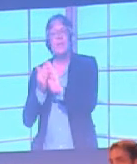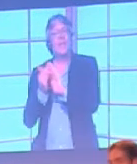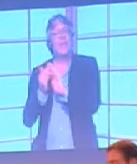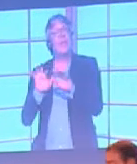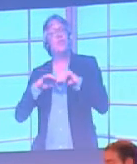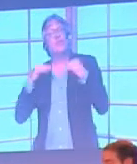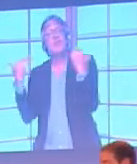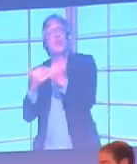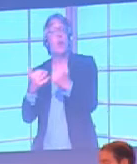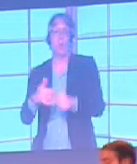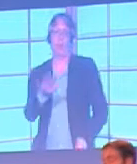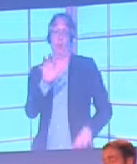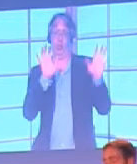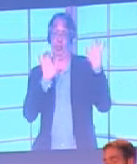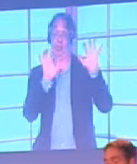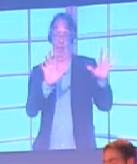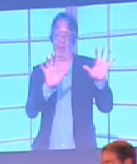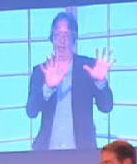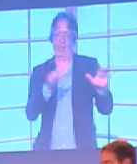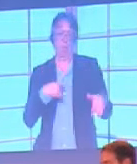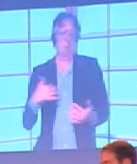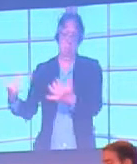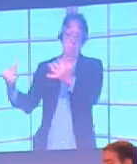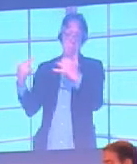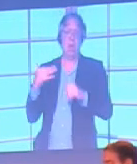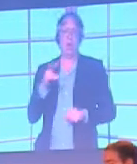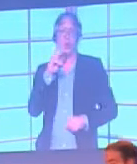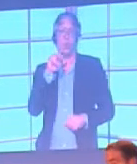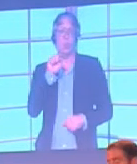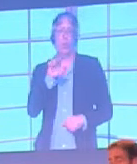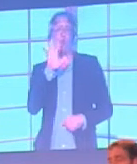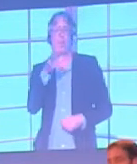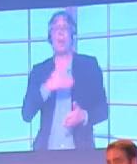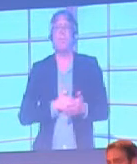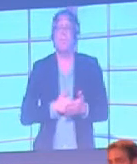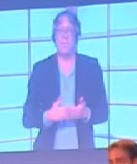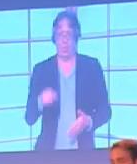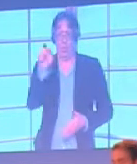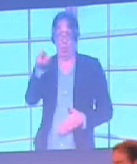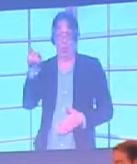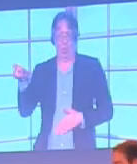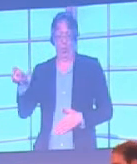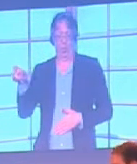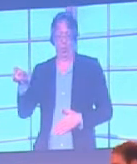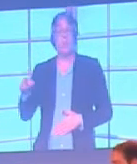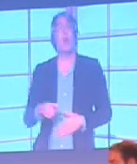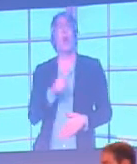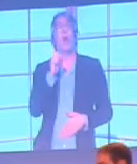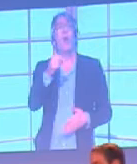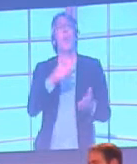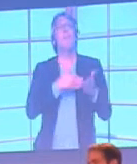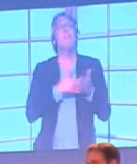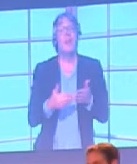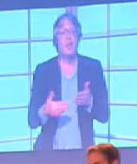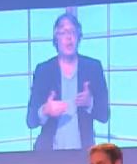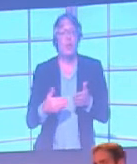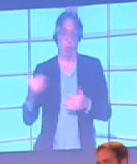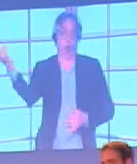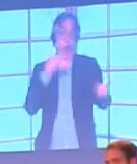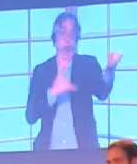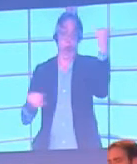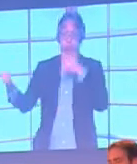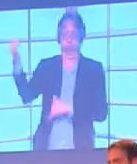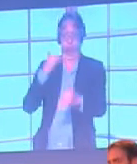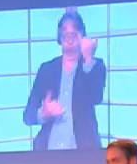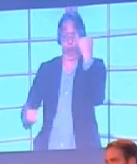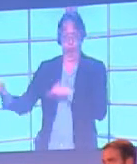We expect 2.5 million fans, 1 million from them coming from abroad, and on top of